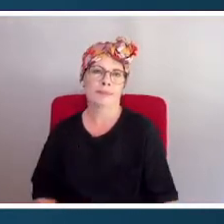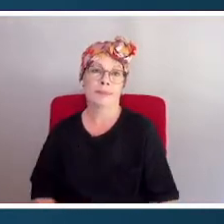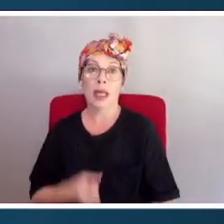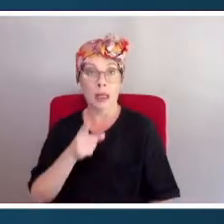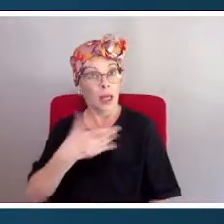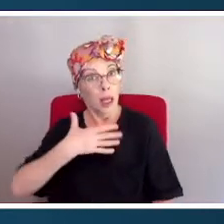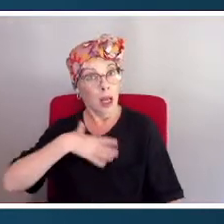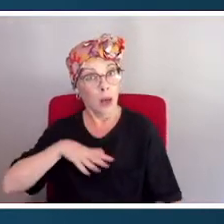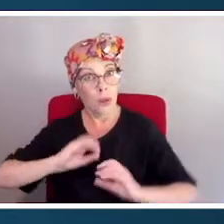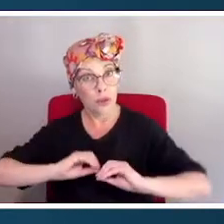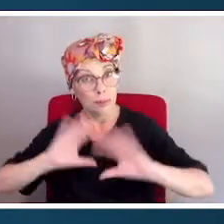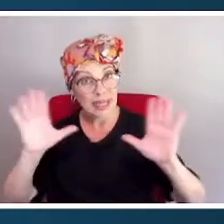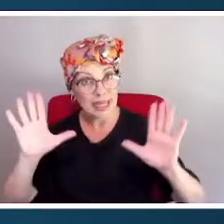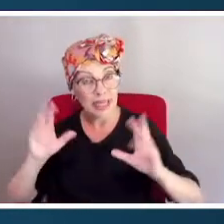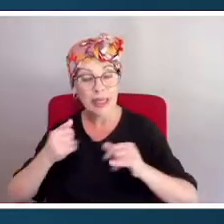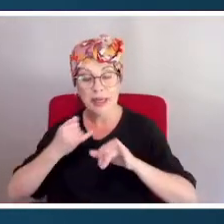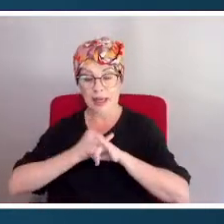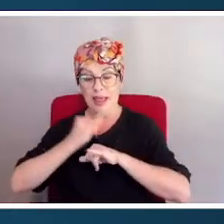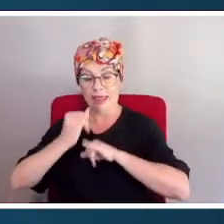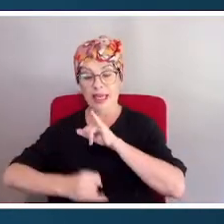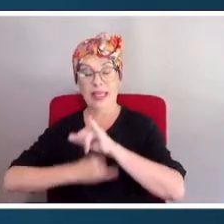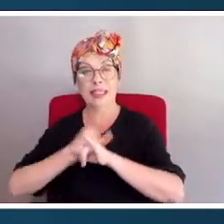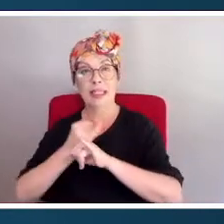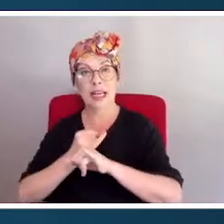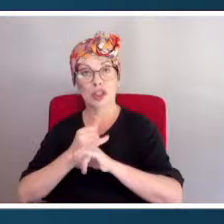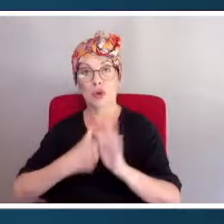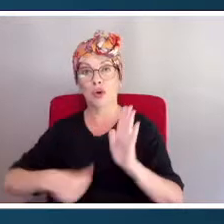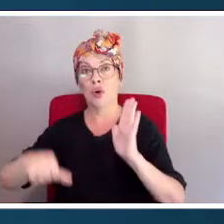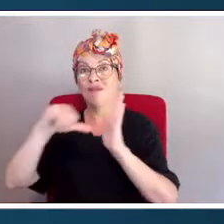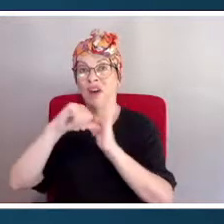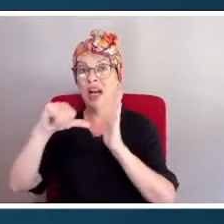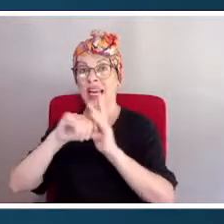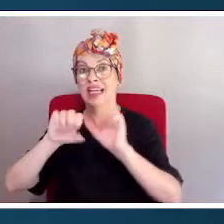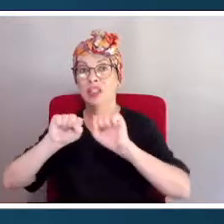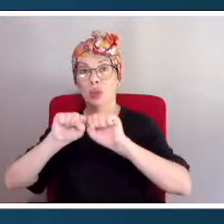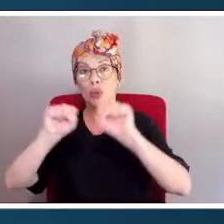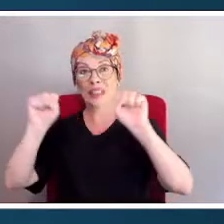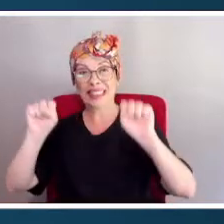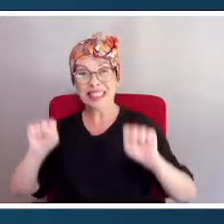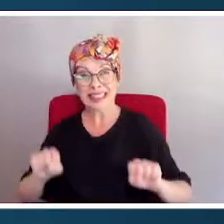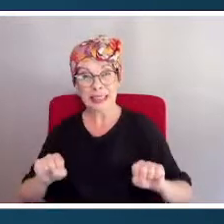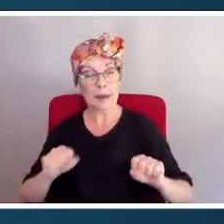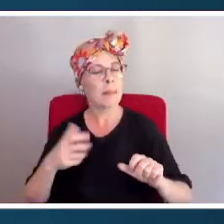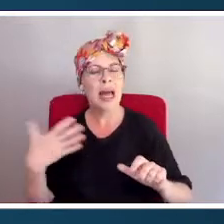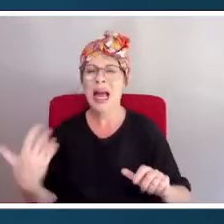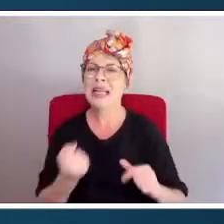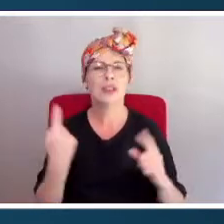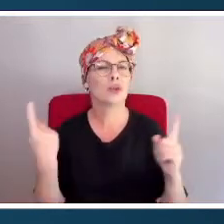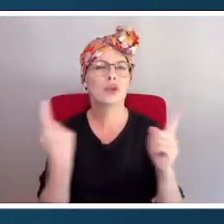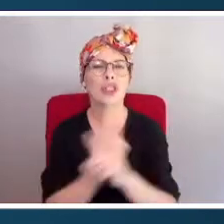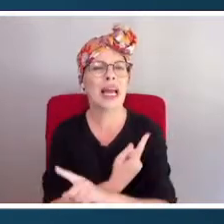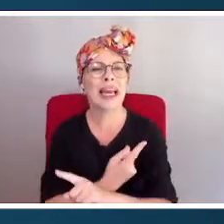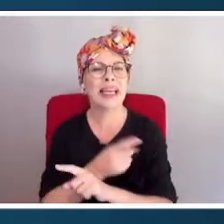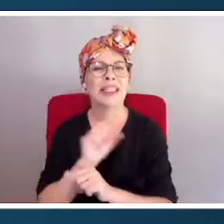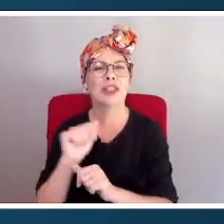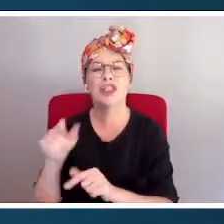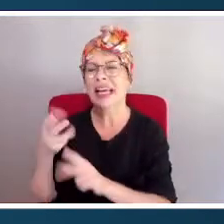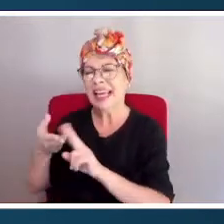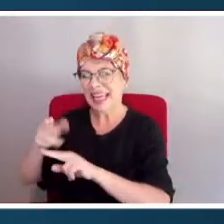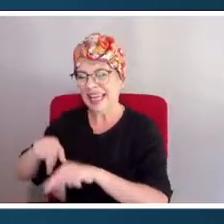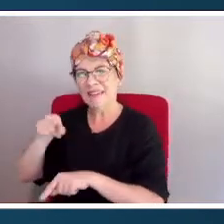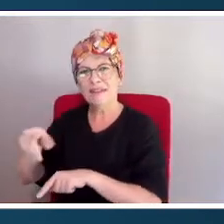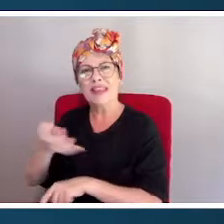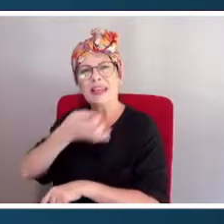The international financial system needs fundamental transformation if the small states are to have a fighting